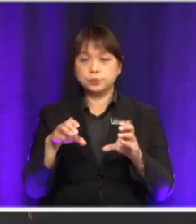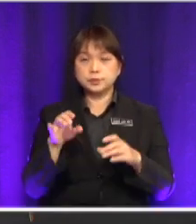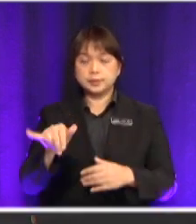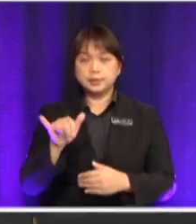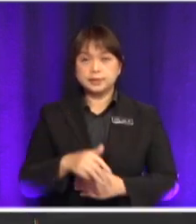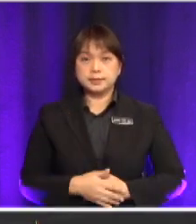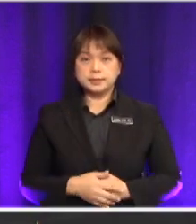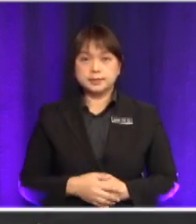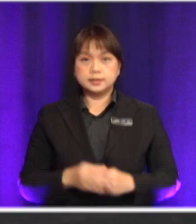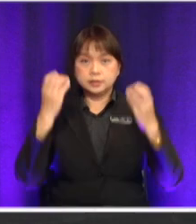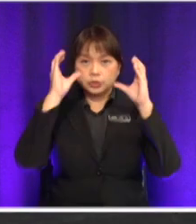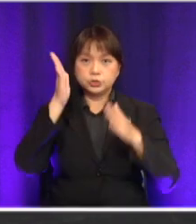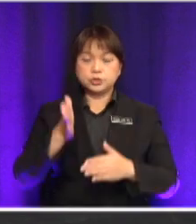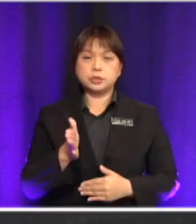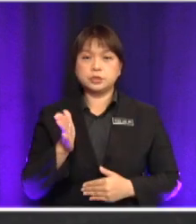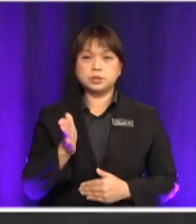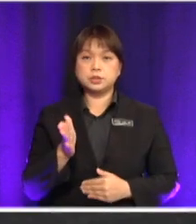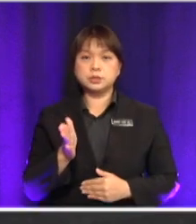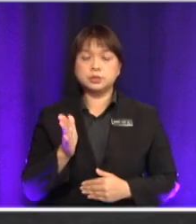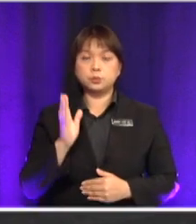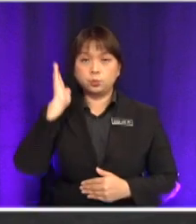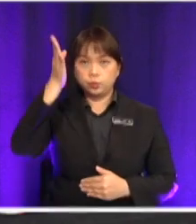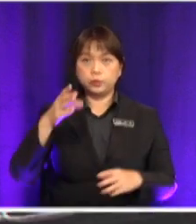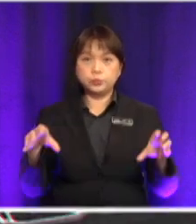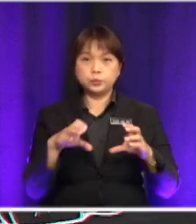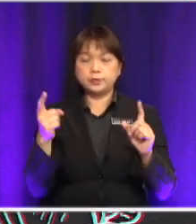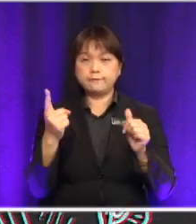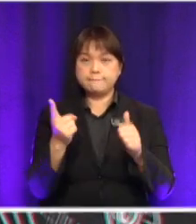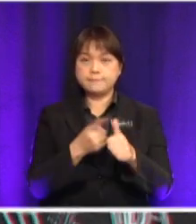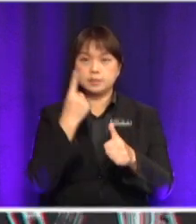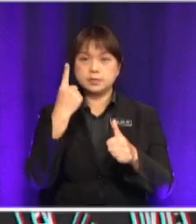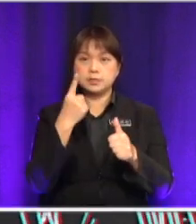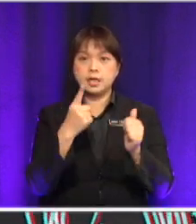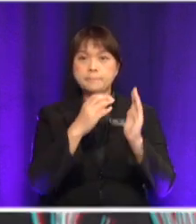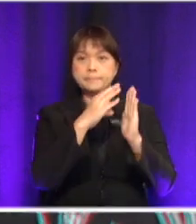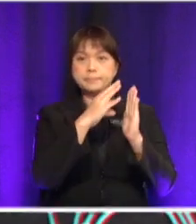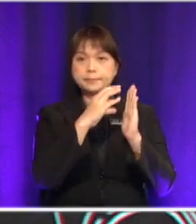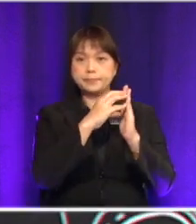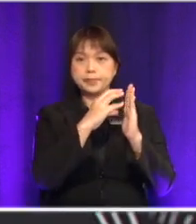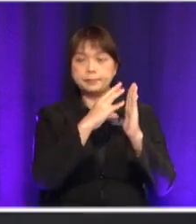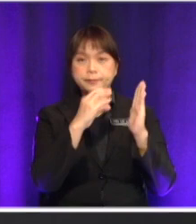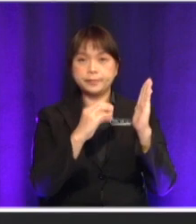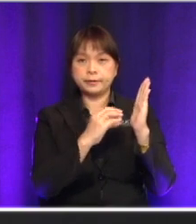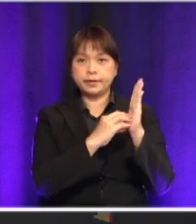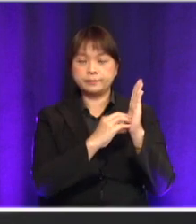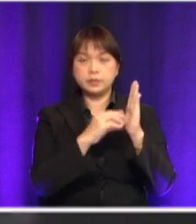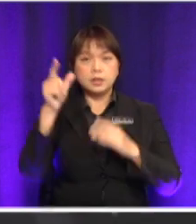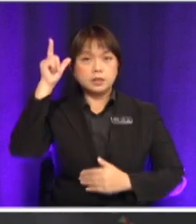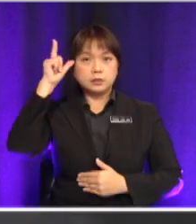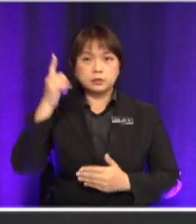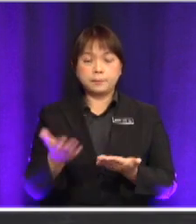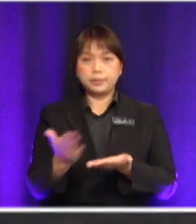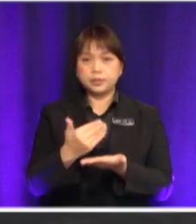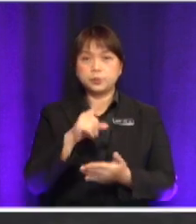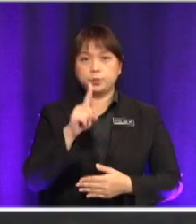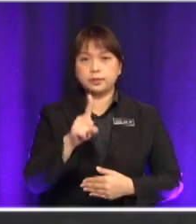so I will do the first paragraph with you. Okay, so if you look at your books now on page 110, let's look at the